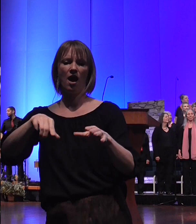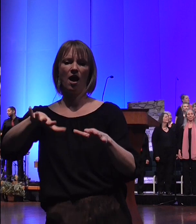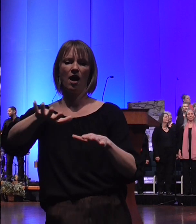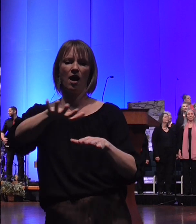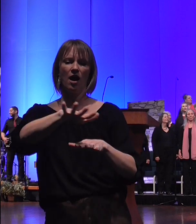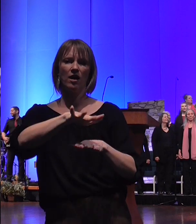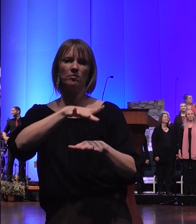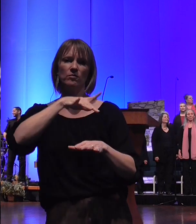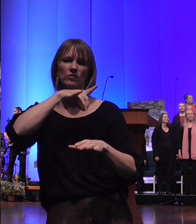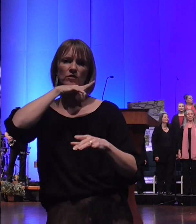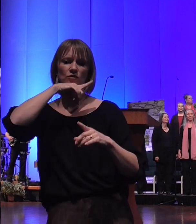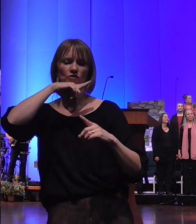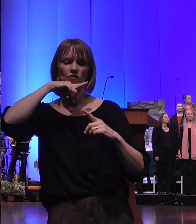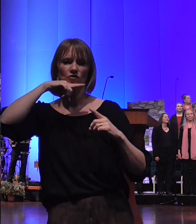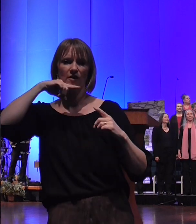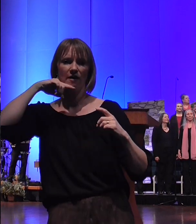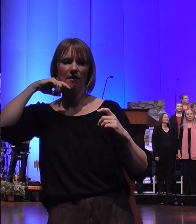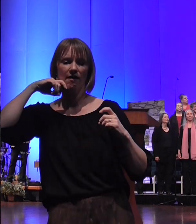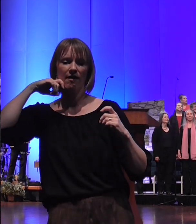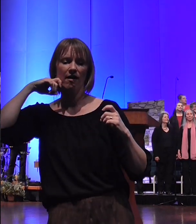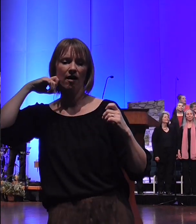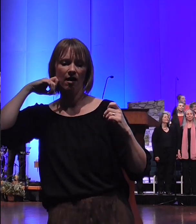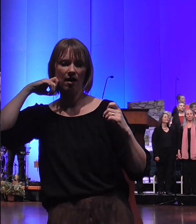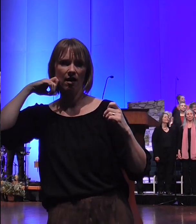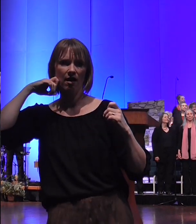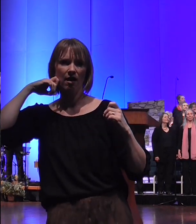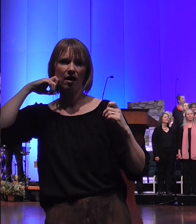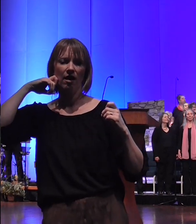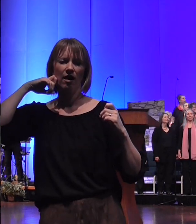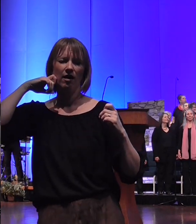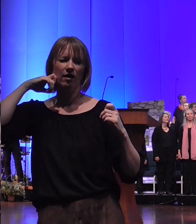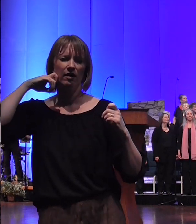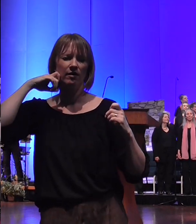dry. The dust rose